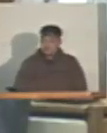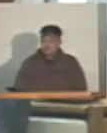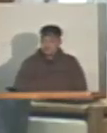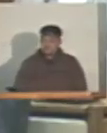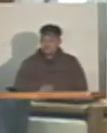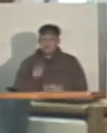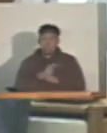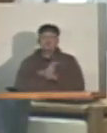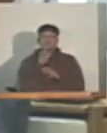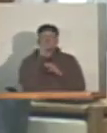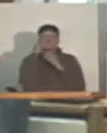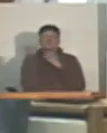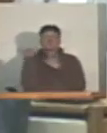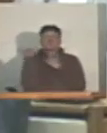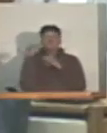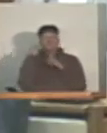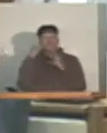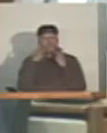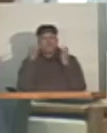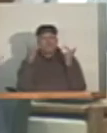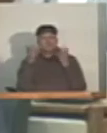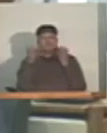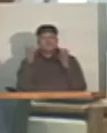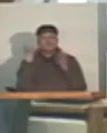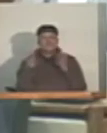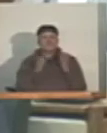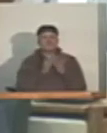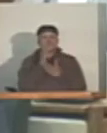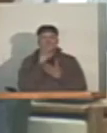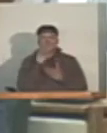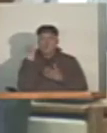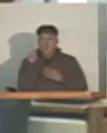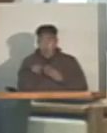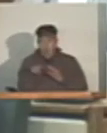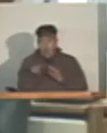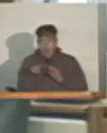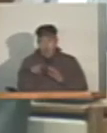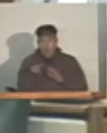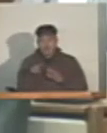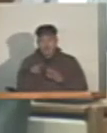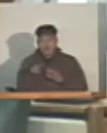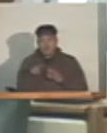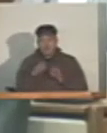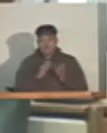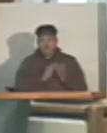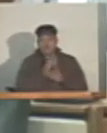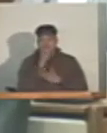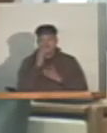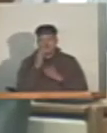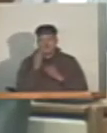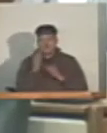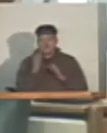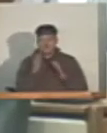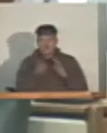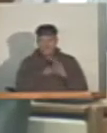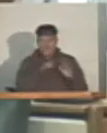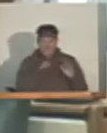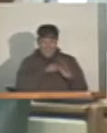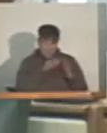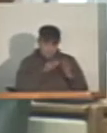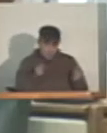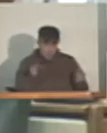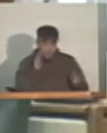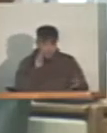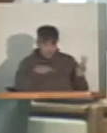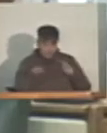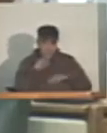responsible for the public service shall, by order, subject to negative resolution,